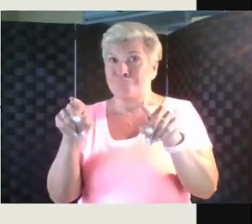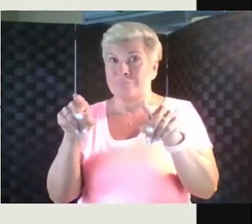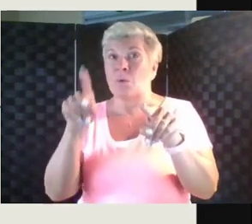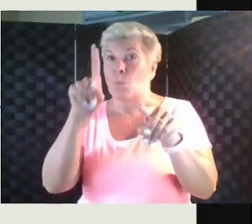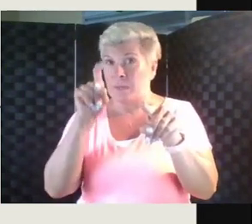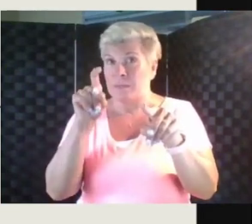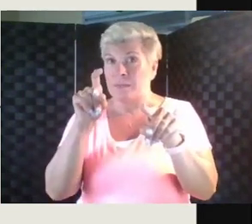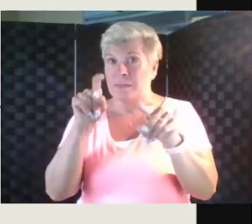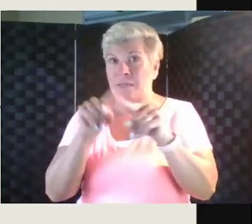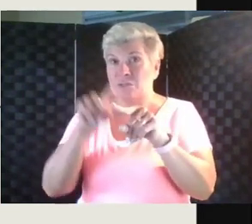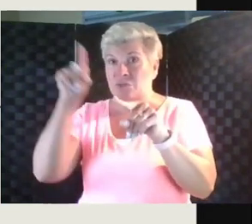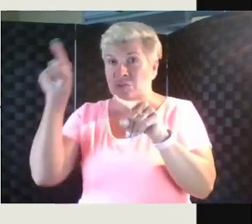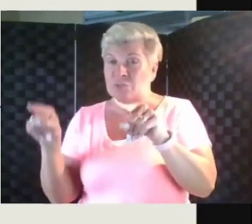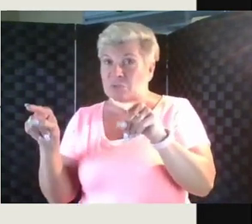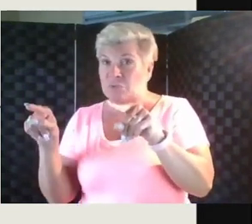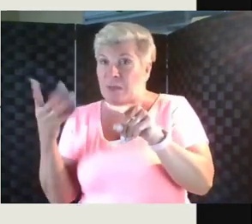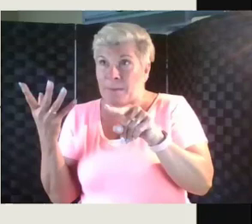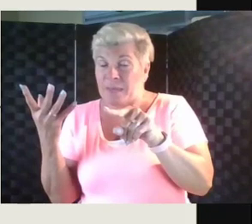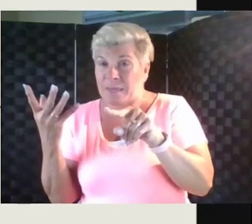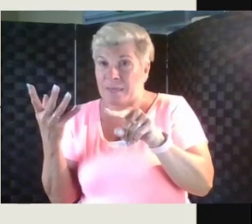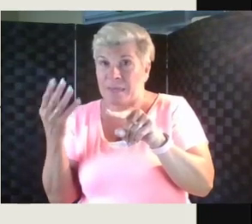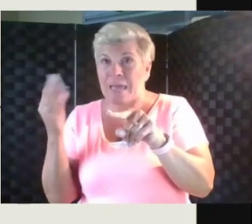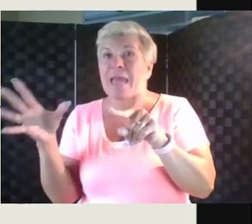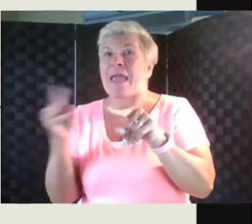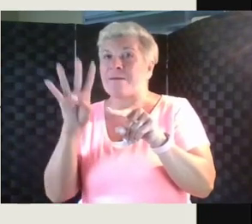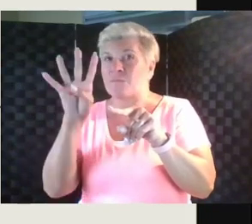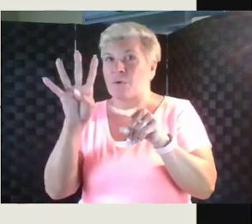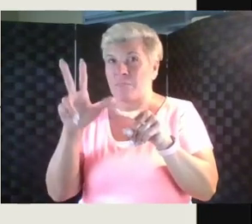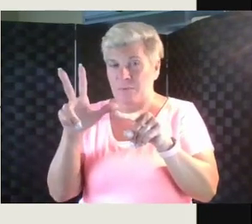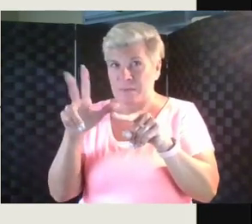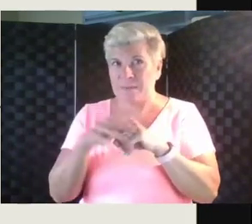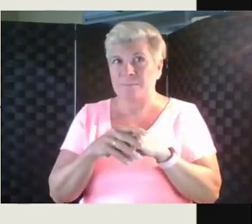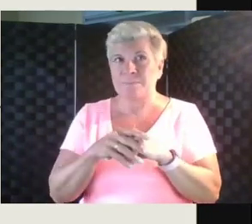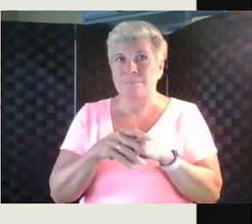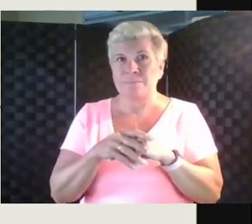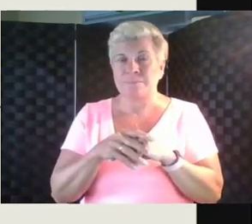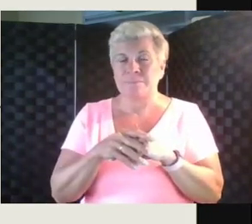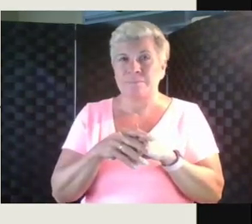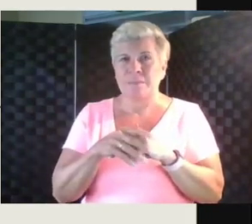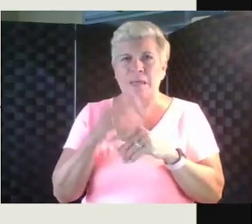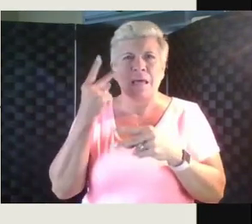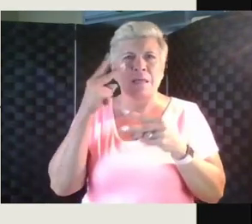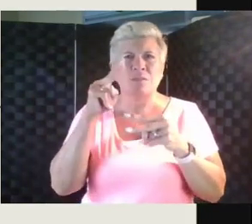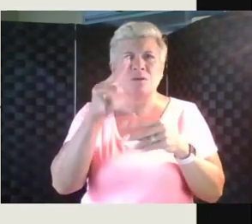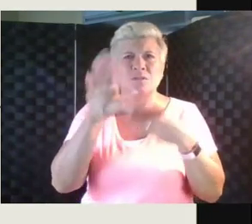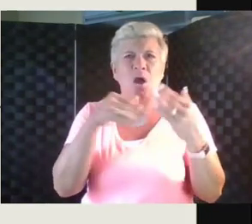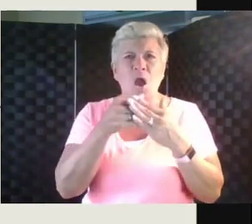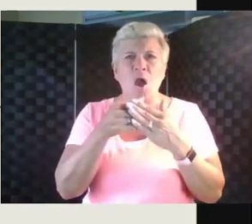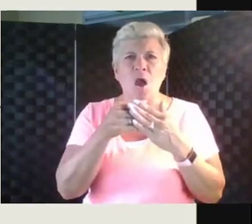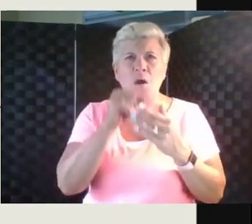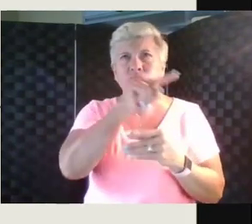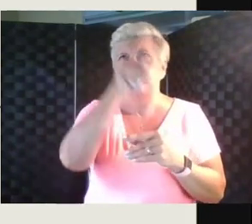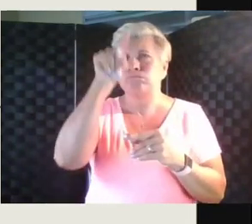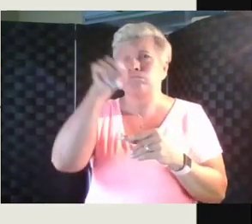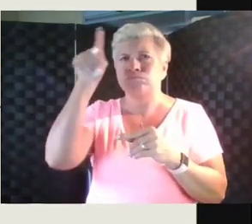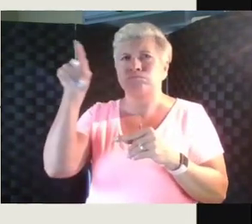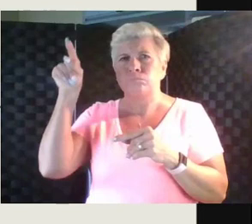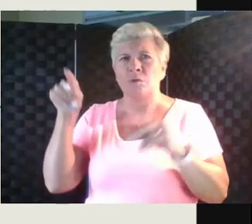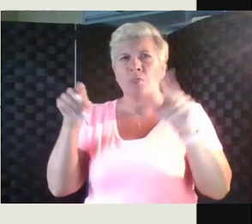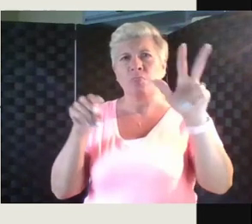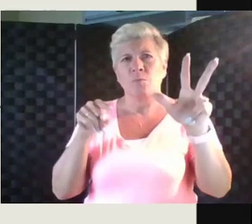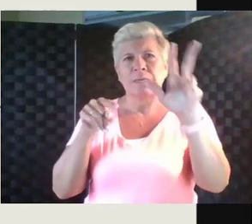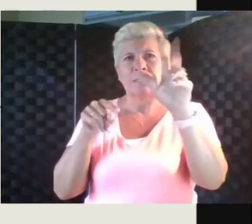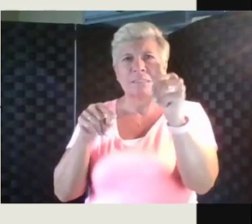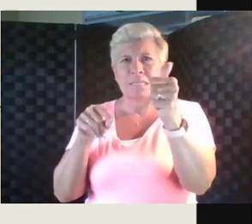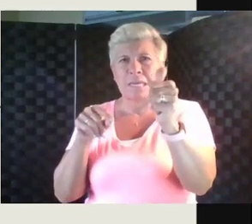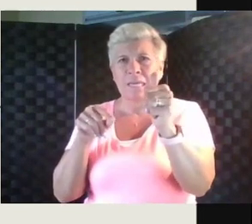And finally, from 200 to 243, we know we just need to add 43. Let's look at the total distance we traveled. 3 plus